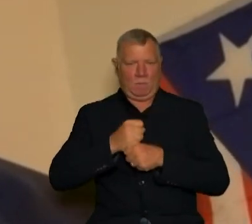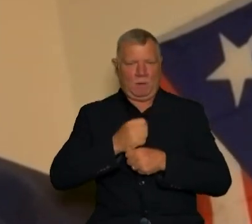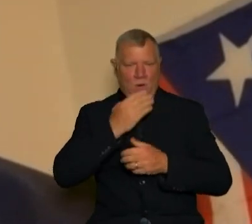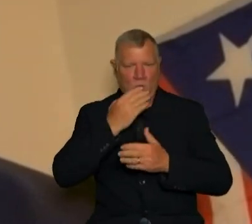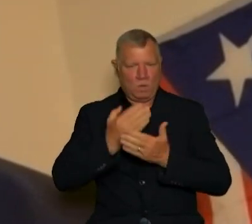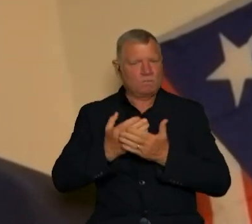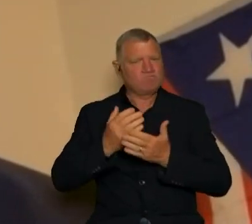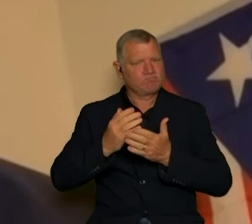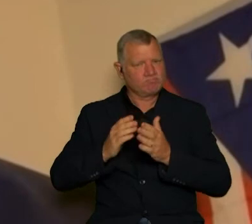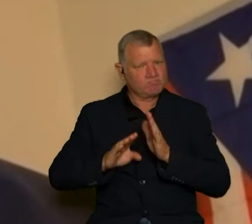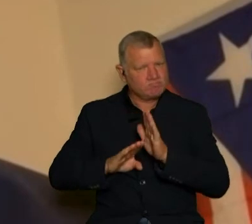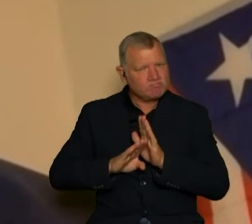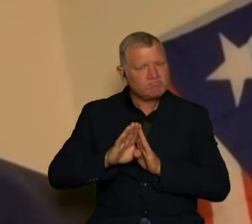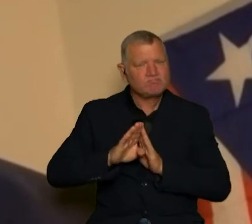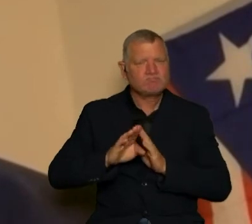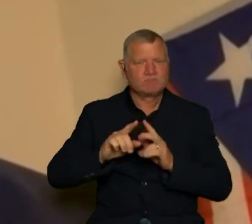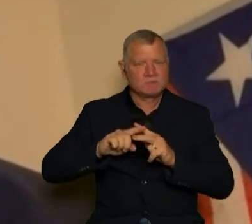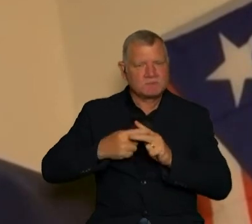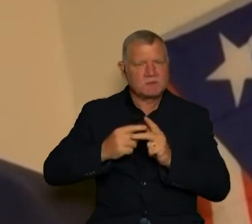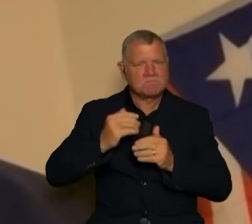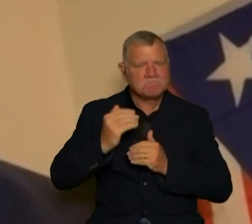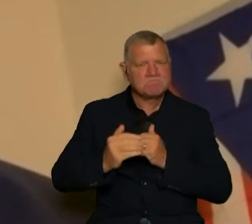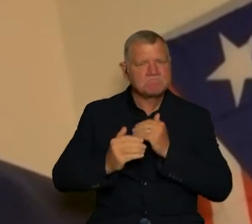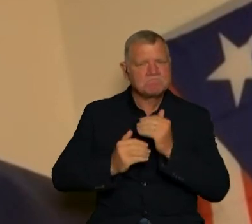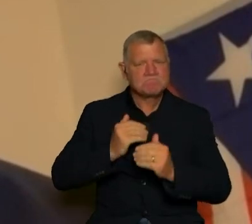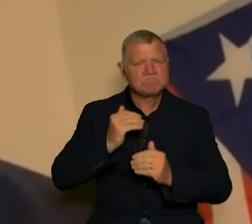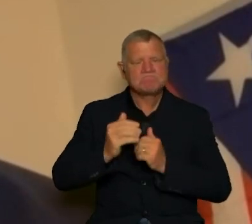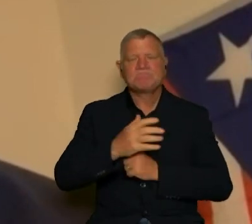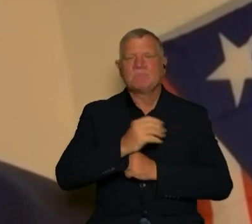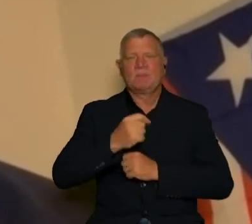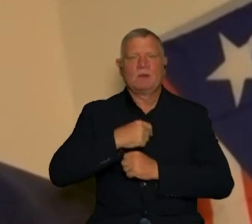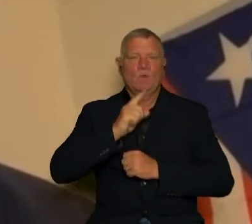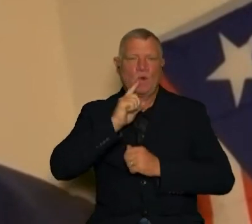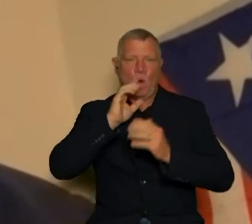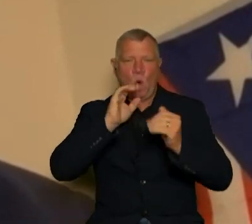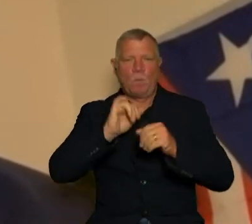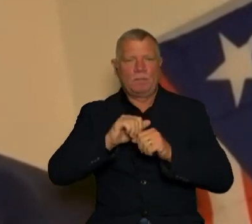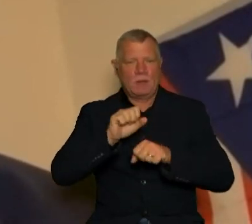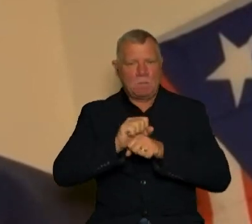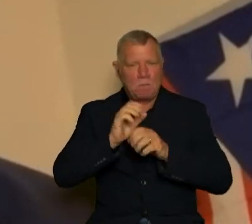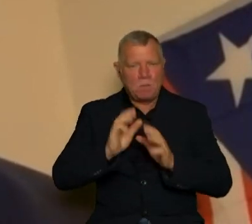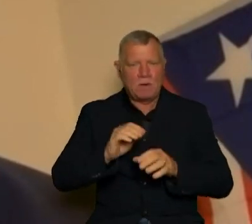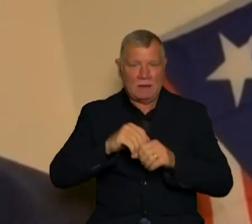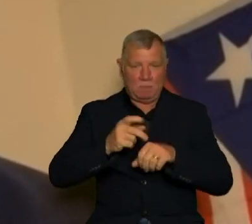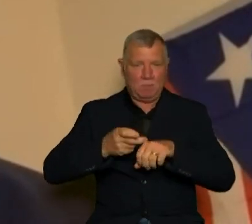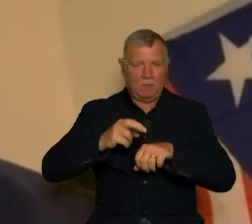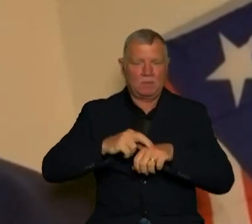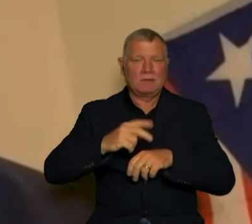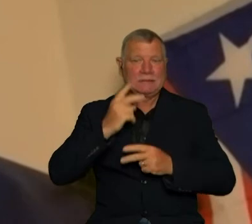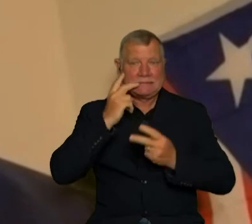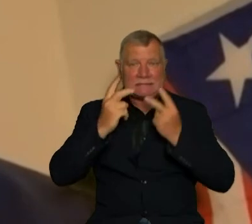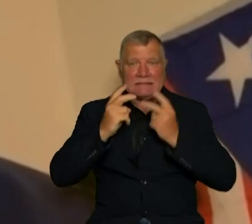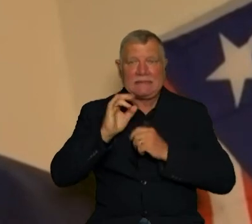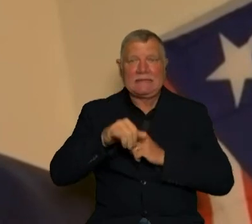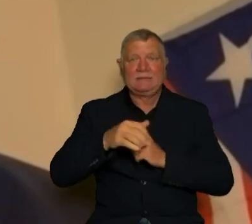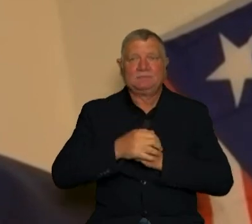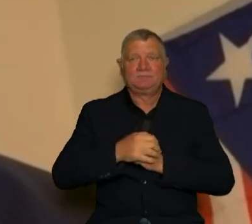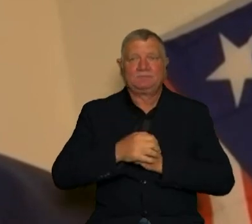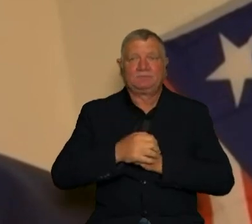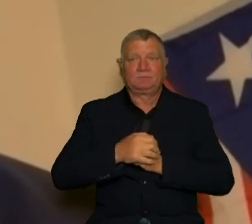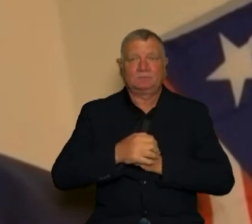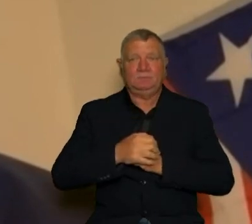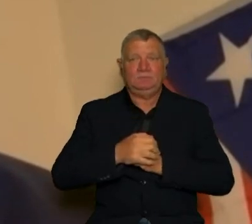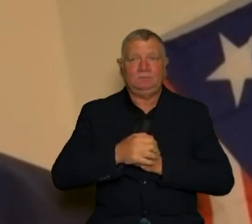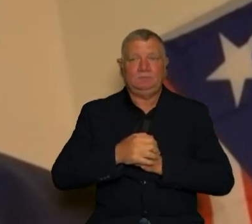good headway in these areas that we've started in. And I really hope the employees in Puerto Rico see that